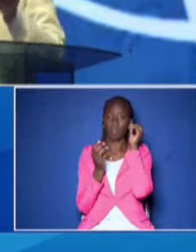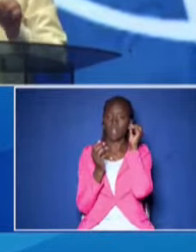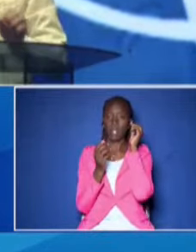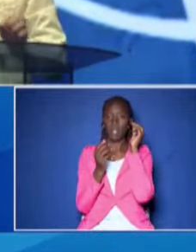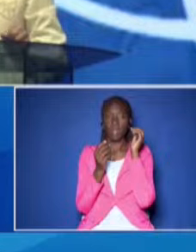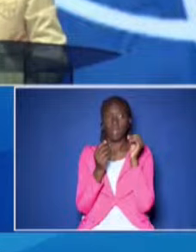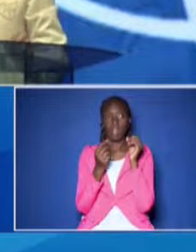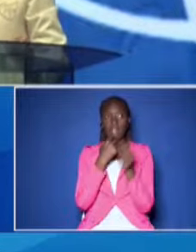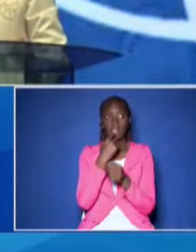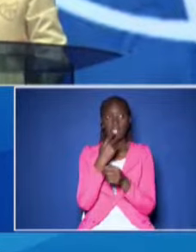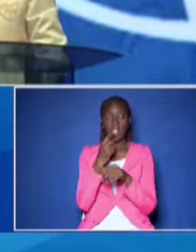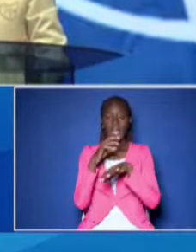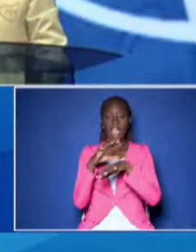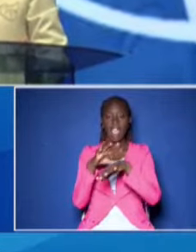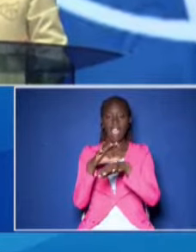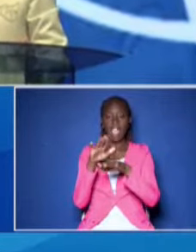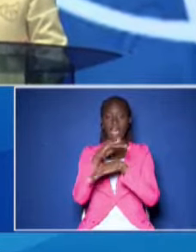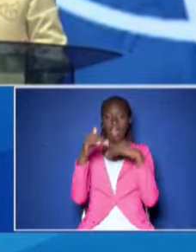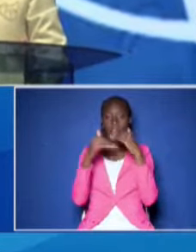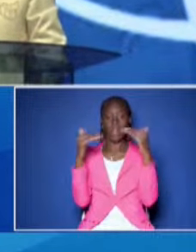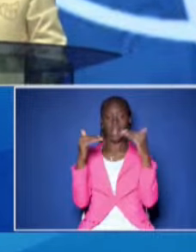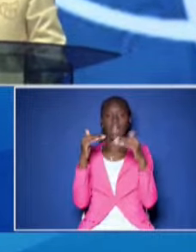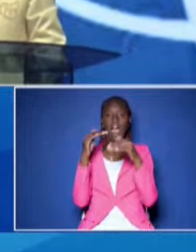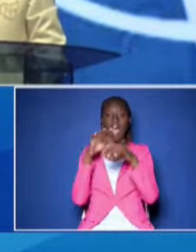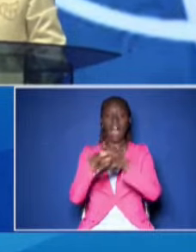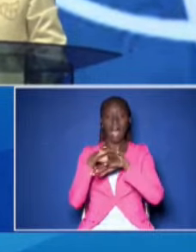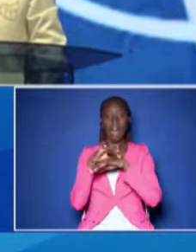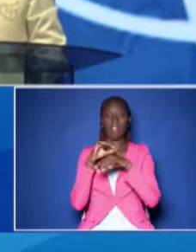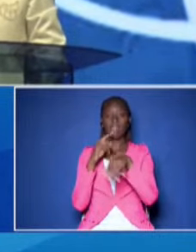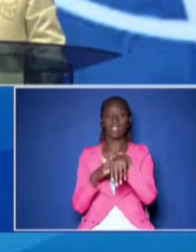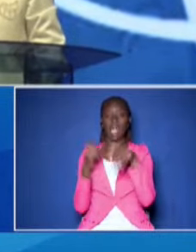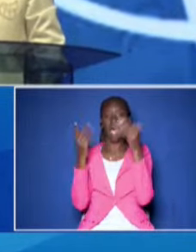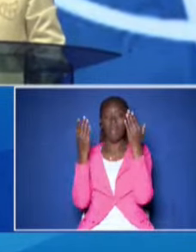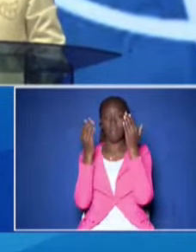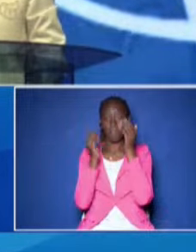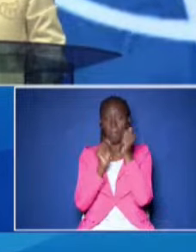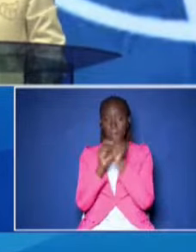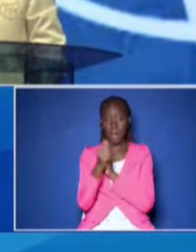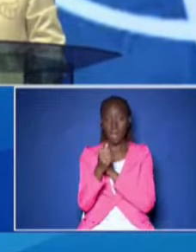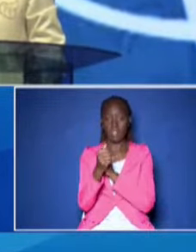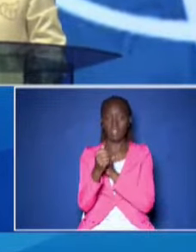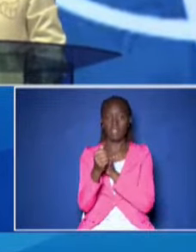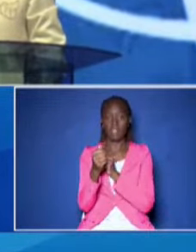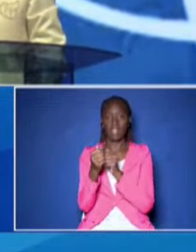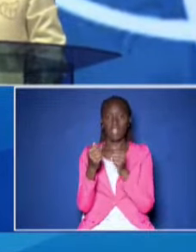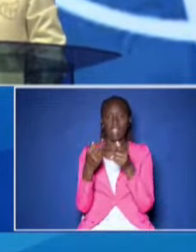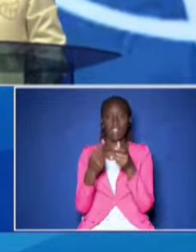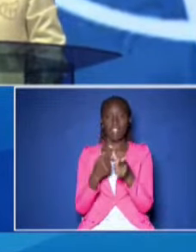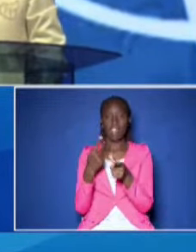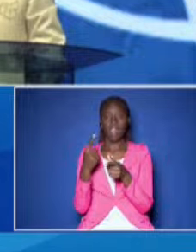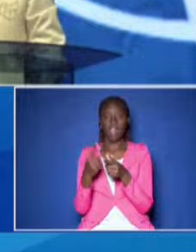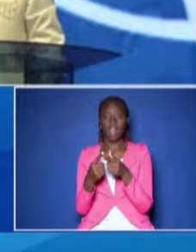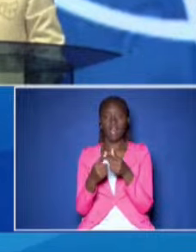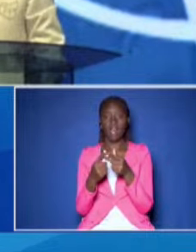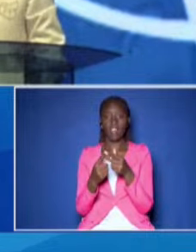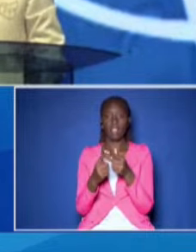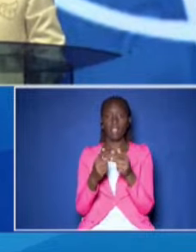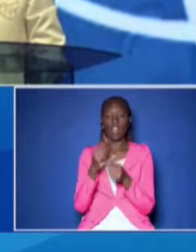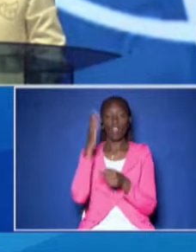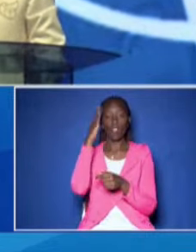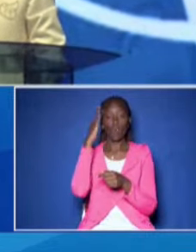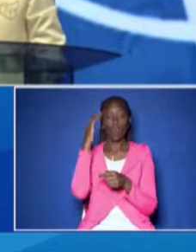Heaven and Earth pass one jot or one ttle shall in no